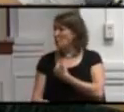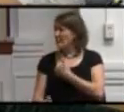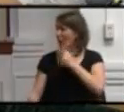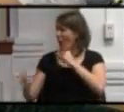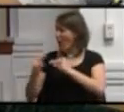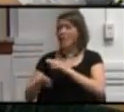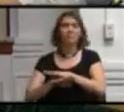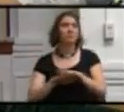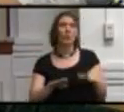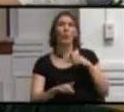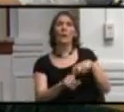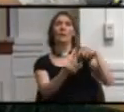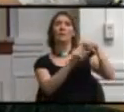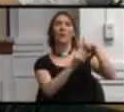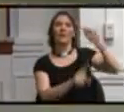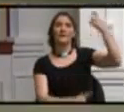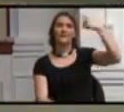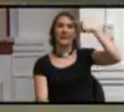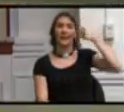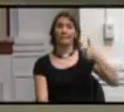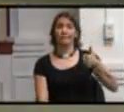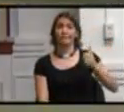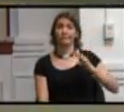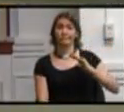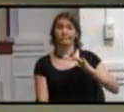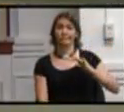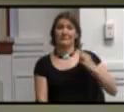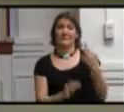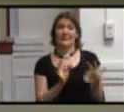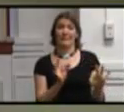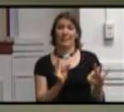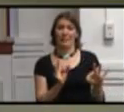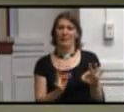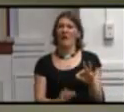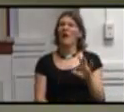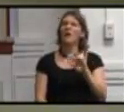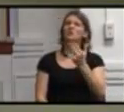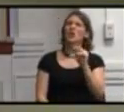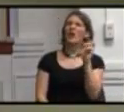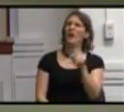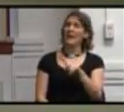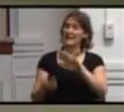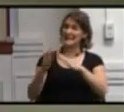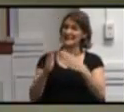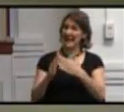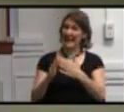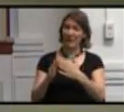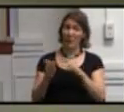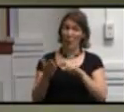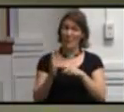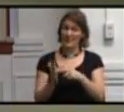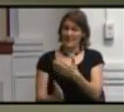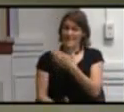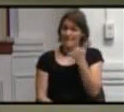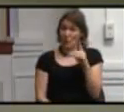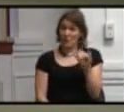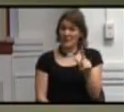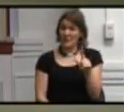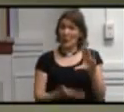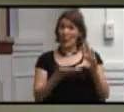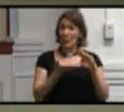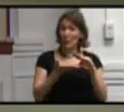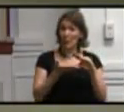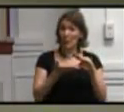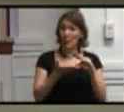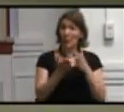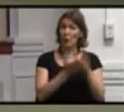can piggyback on the state's efforts. Thank you. Does a municipality get a better deal because of this, you